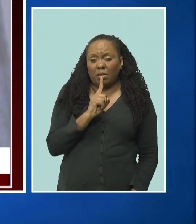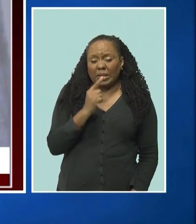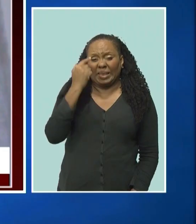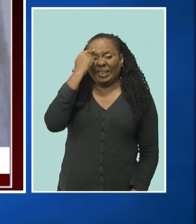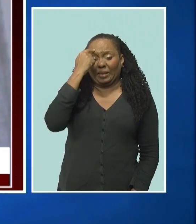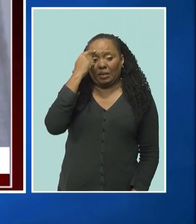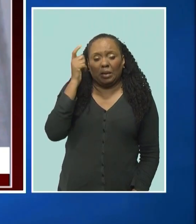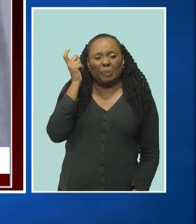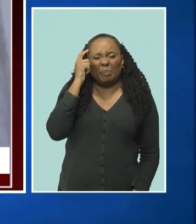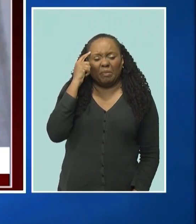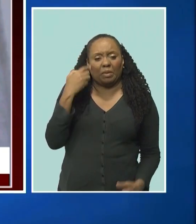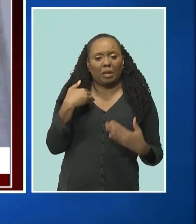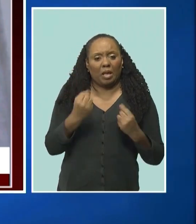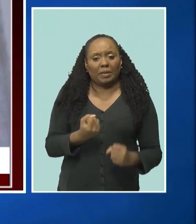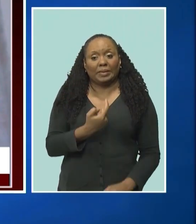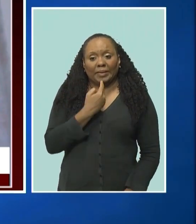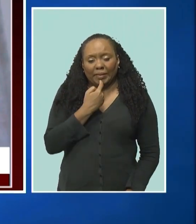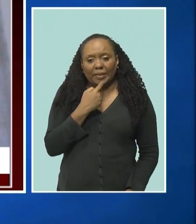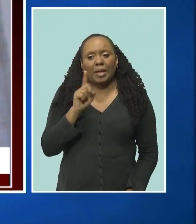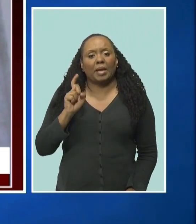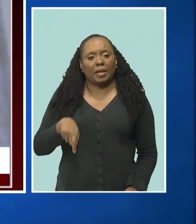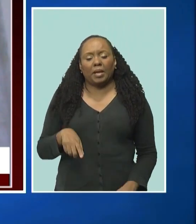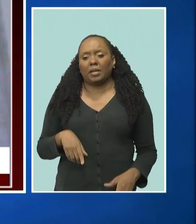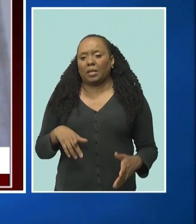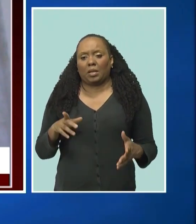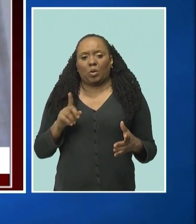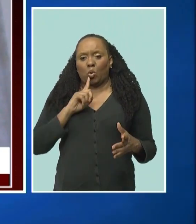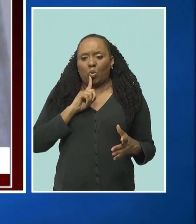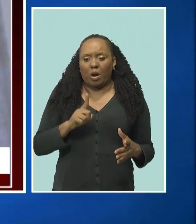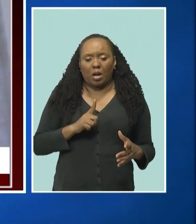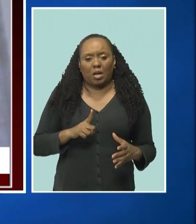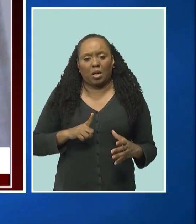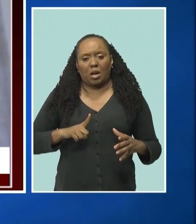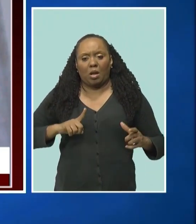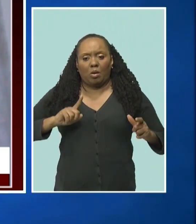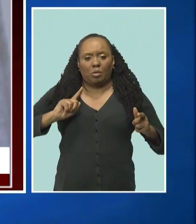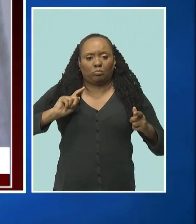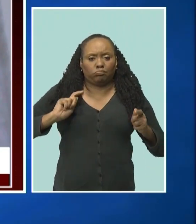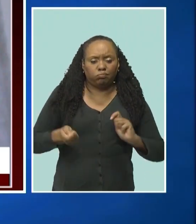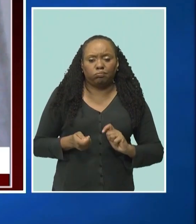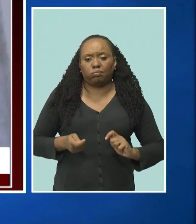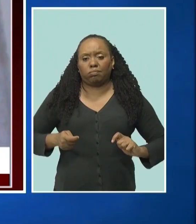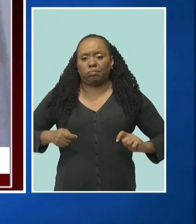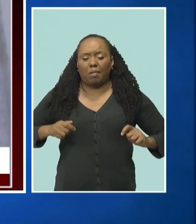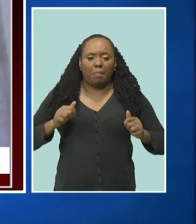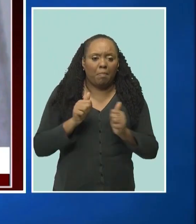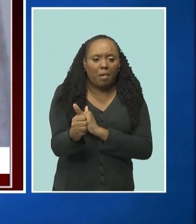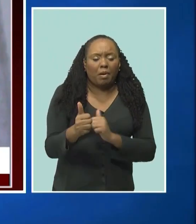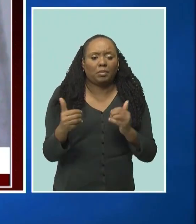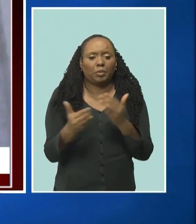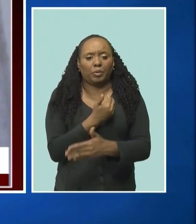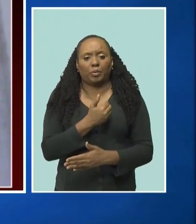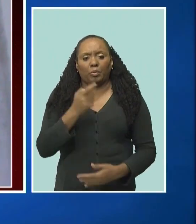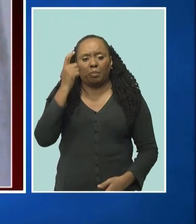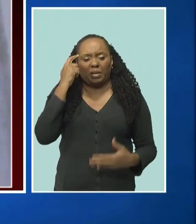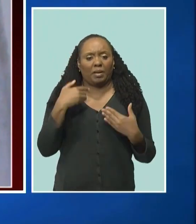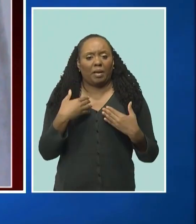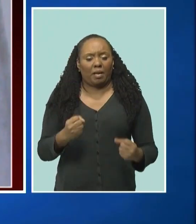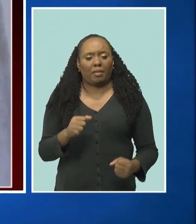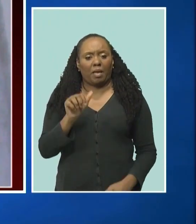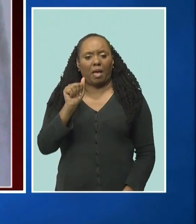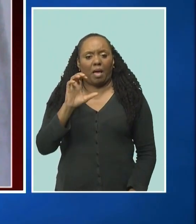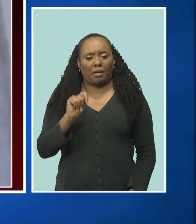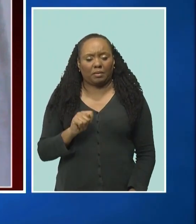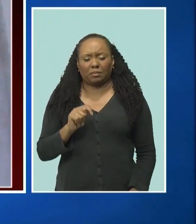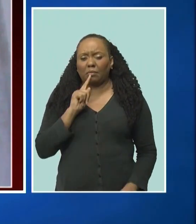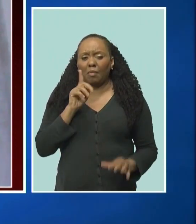revising the revisions and simply get on with passing a new Mental Health Act. It is critical.